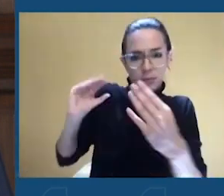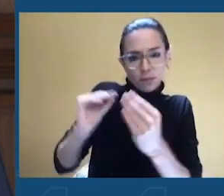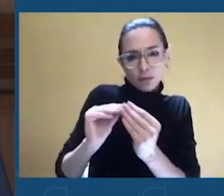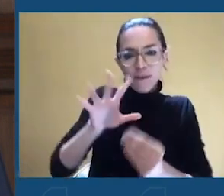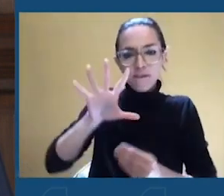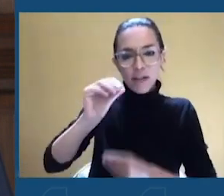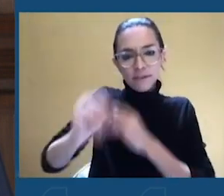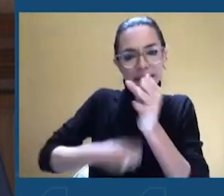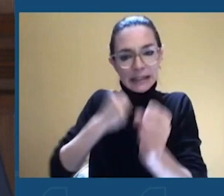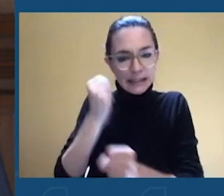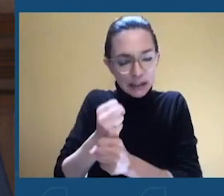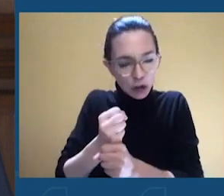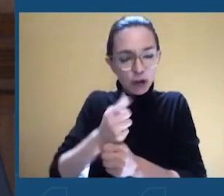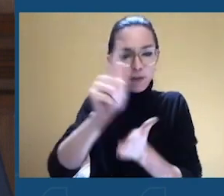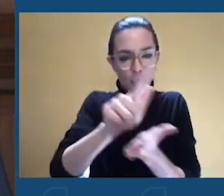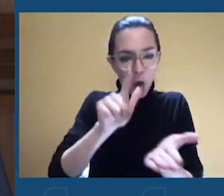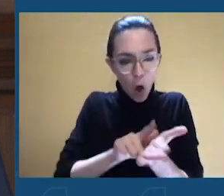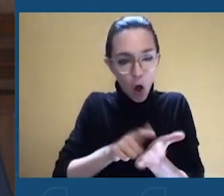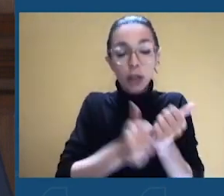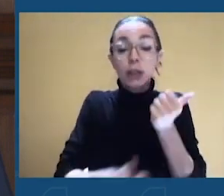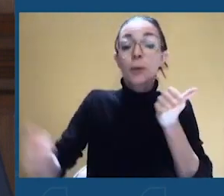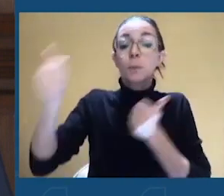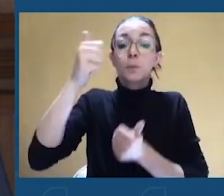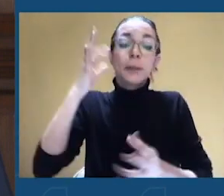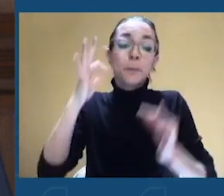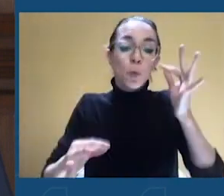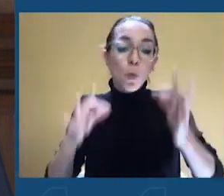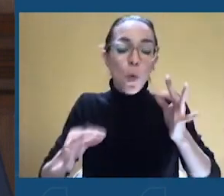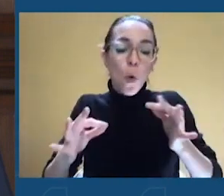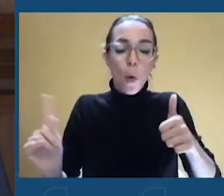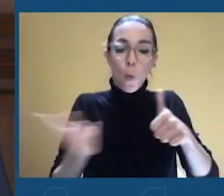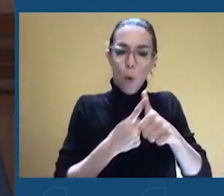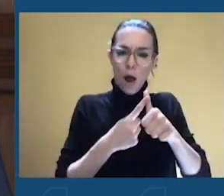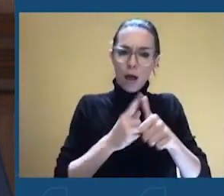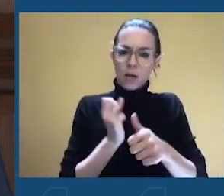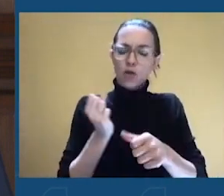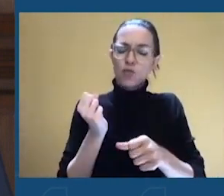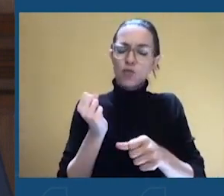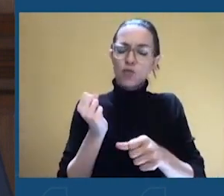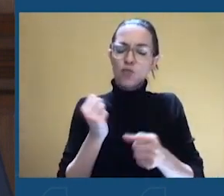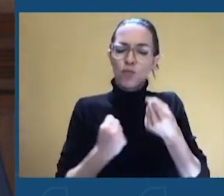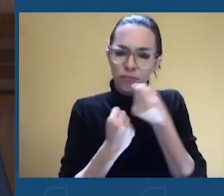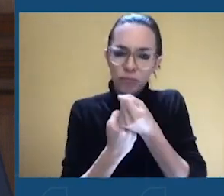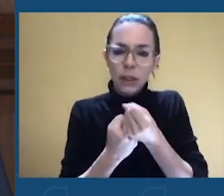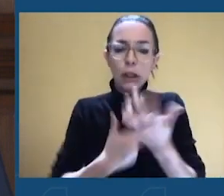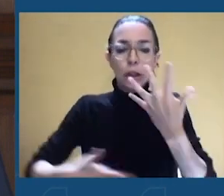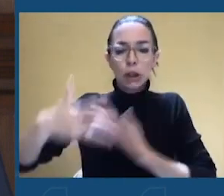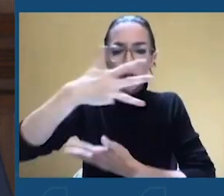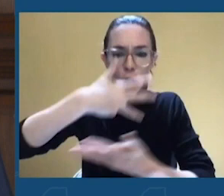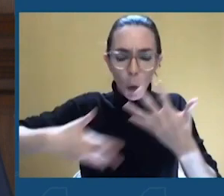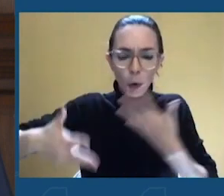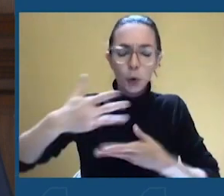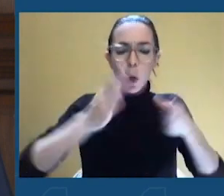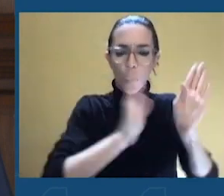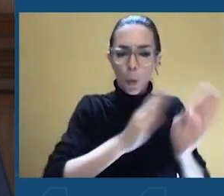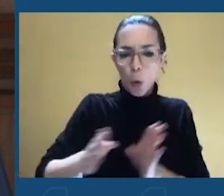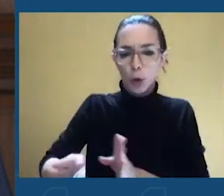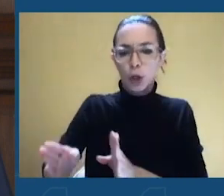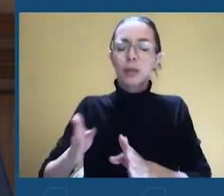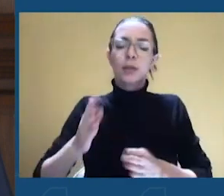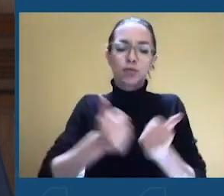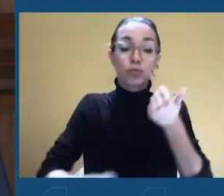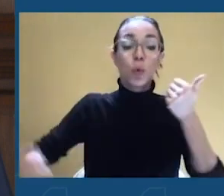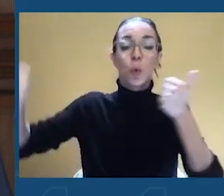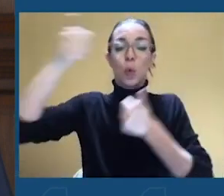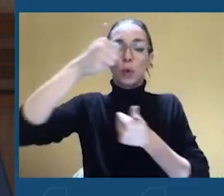the Supreme Court is at once reasserting a social order grounded in patriarchy and male dominance over a